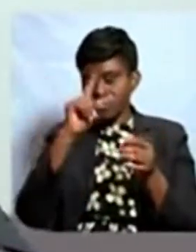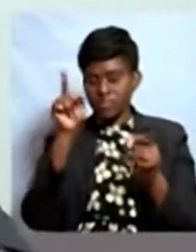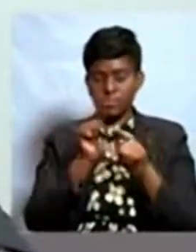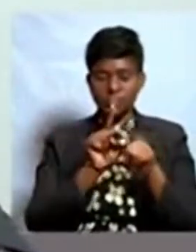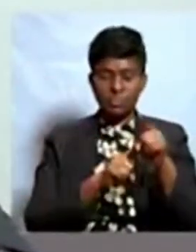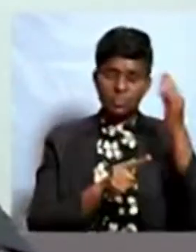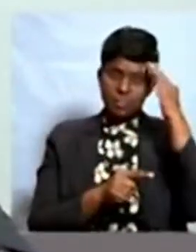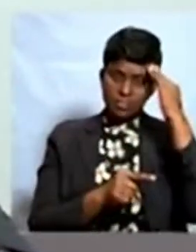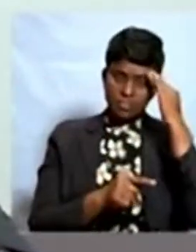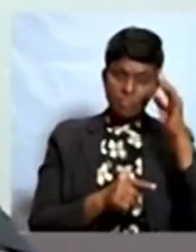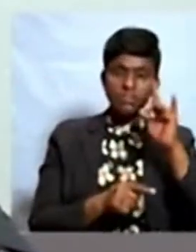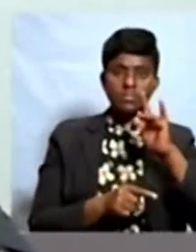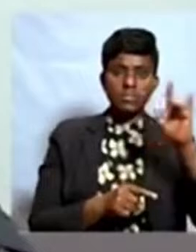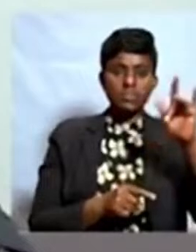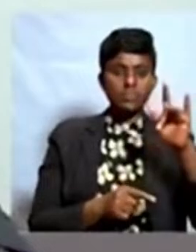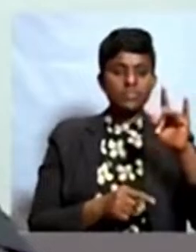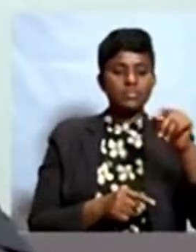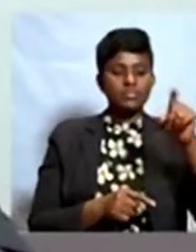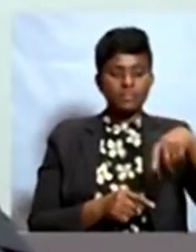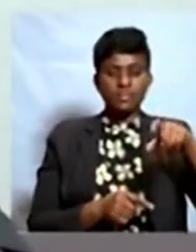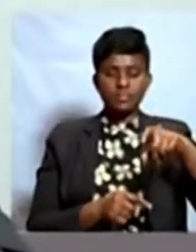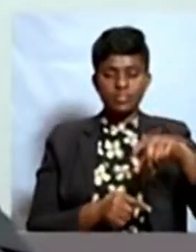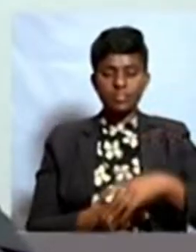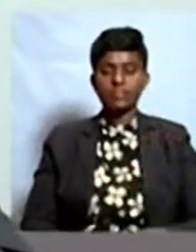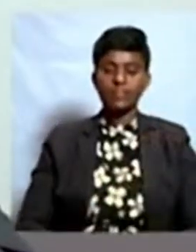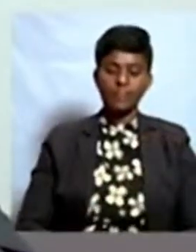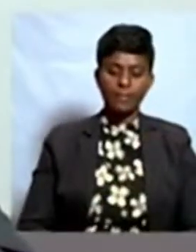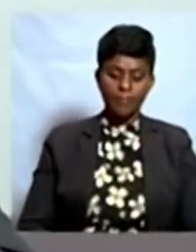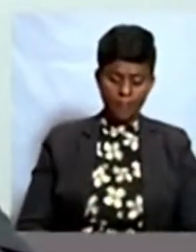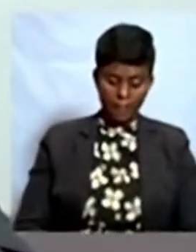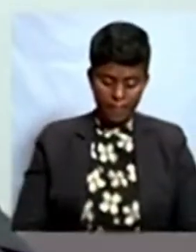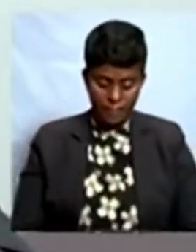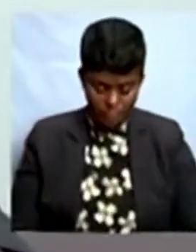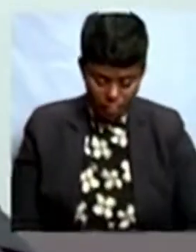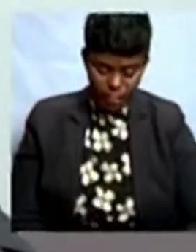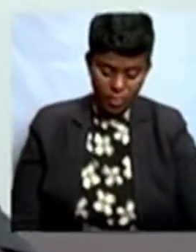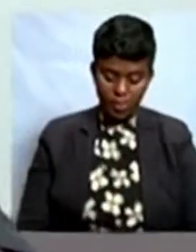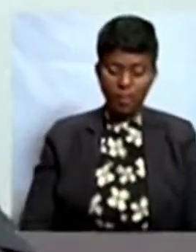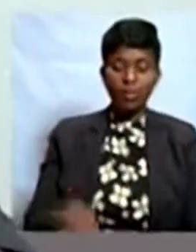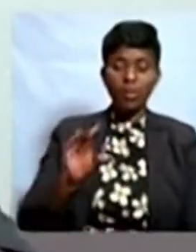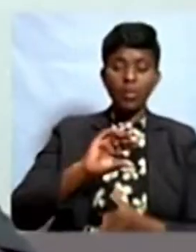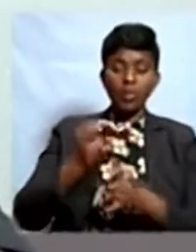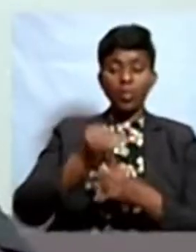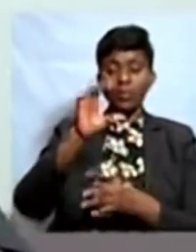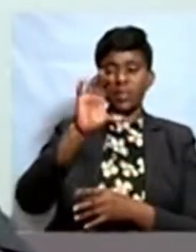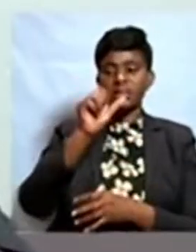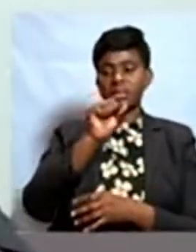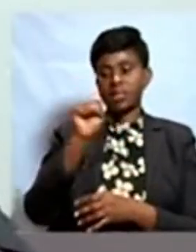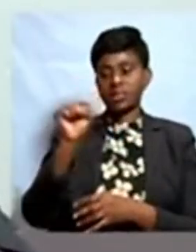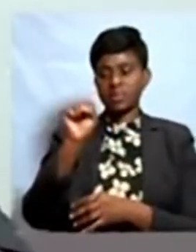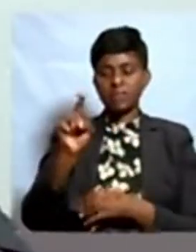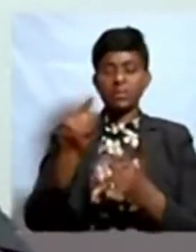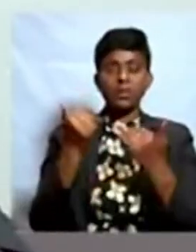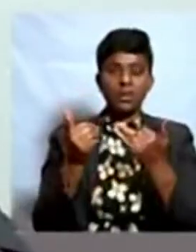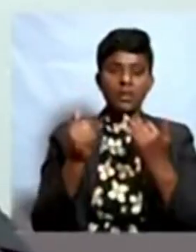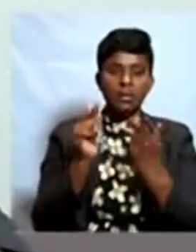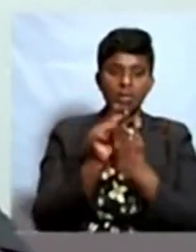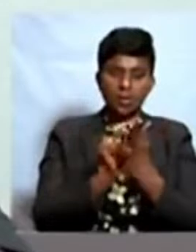the Zambia Civil Aviation Requirements, or SARS. The current act